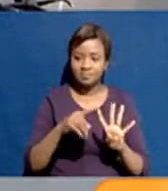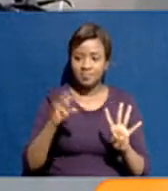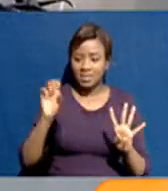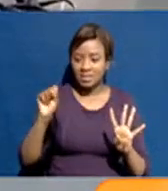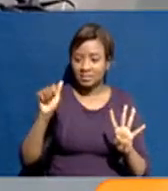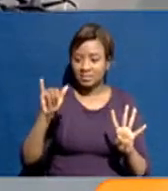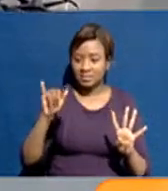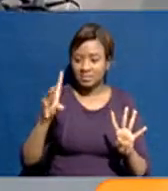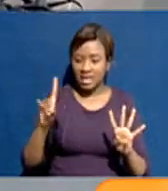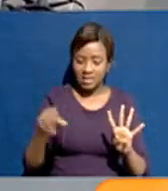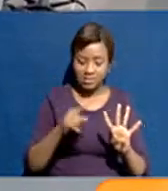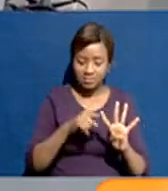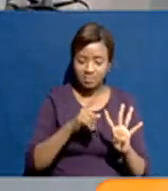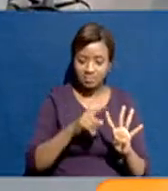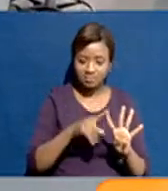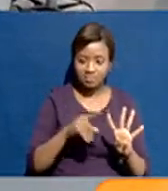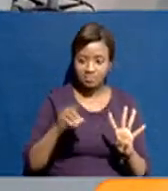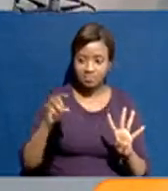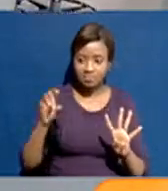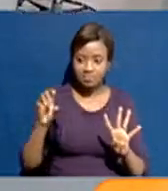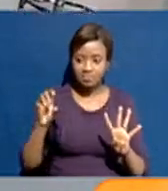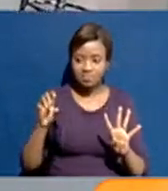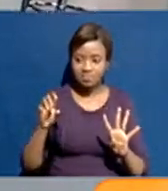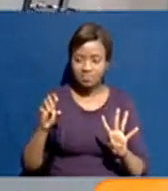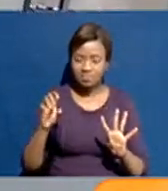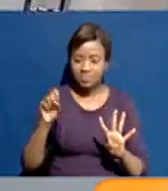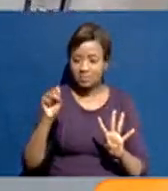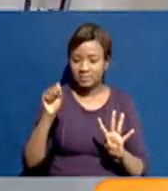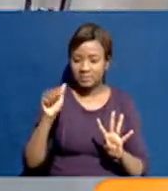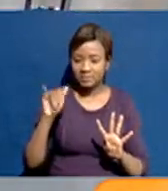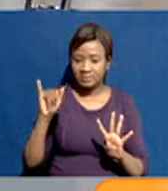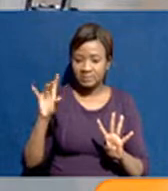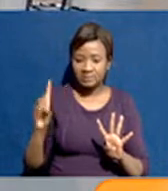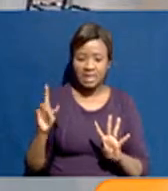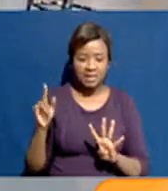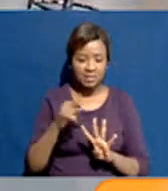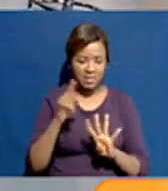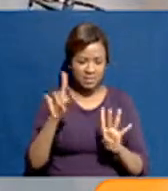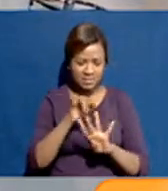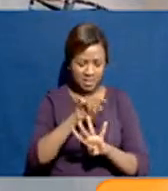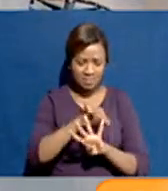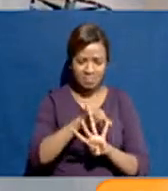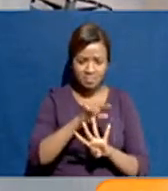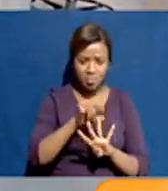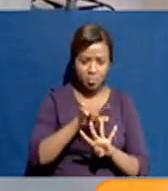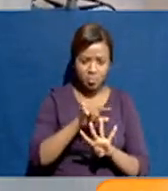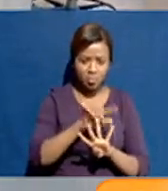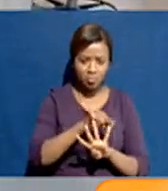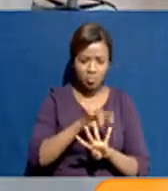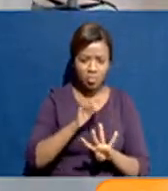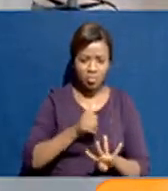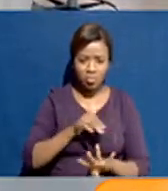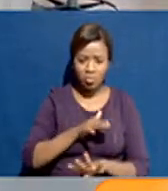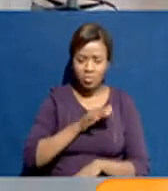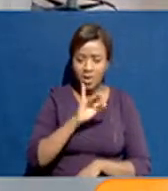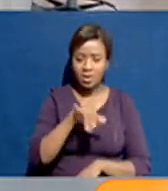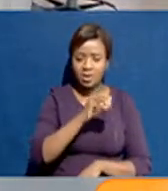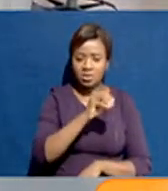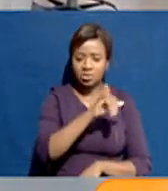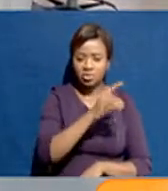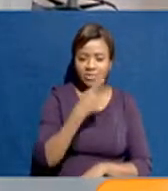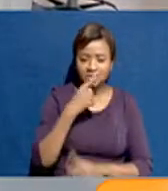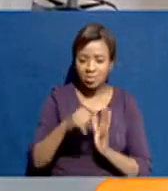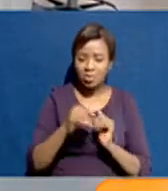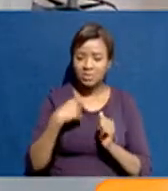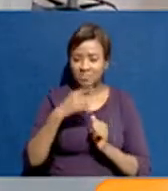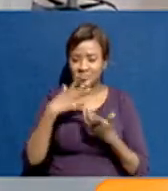time, and Joyce was mentioning something, that don't assume everyone is on social media, so it's not so much about peer pressure. But is it